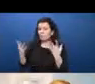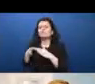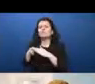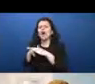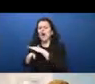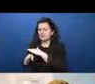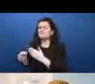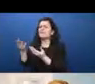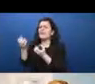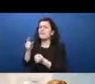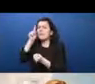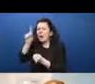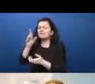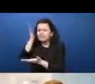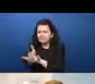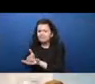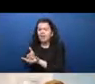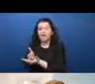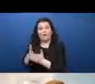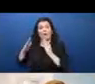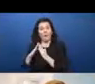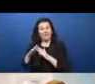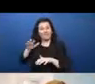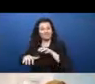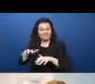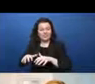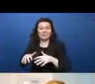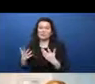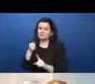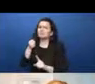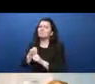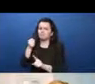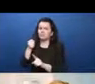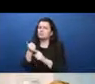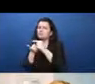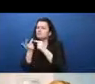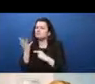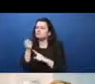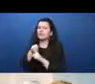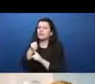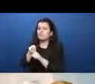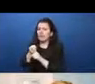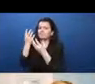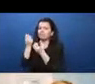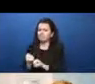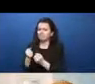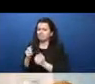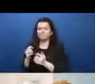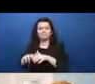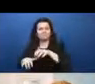This tells us that there are more factors at play, and the President herself mentioned some of them. Factors like